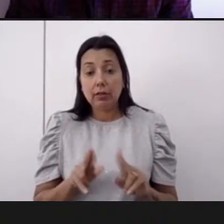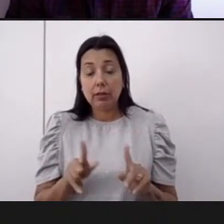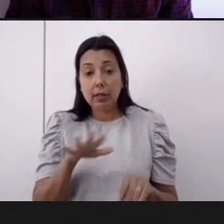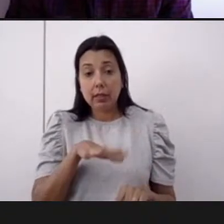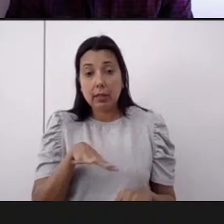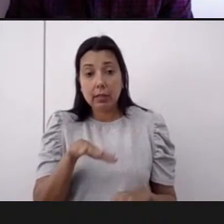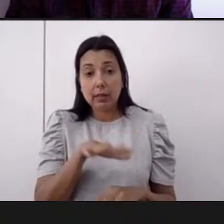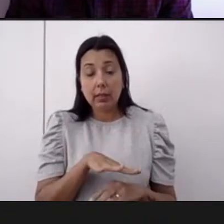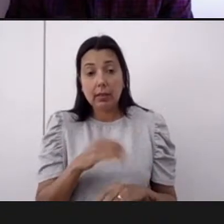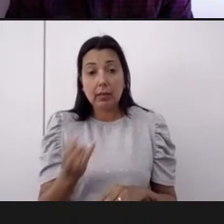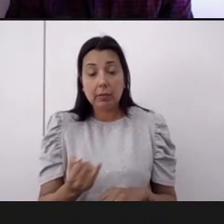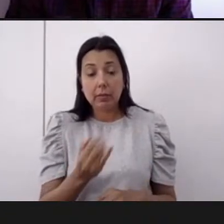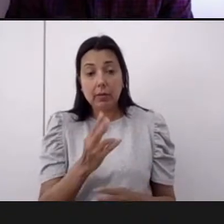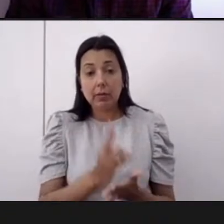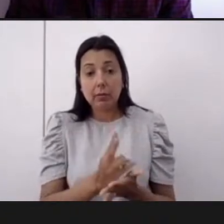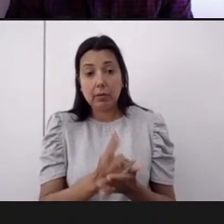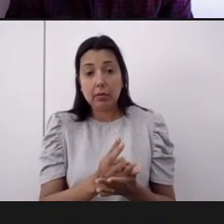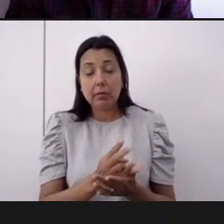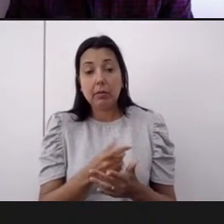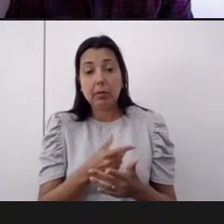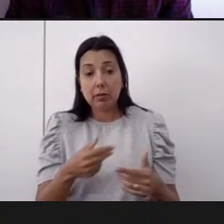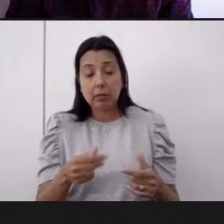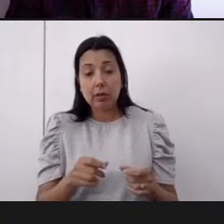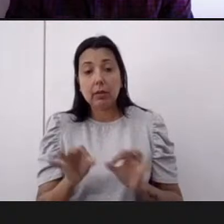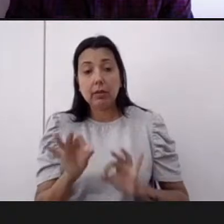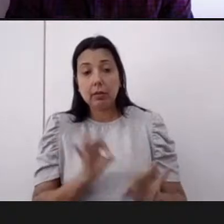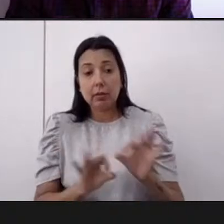instrument approach.